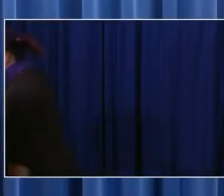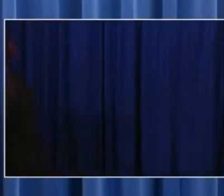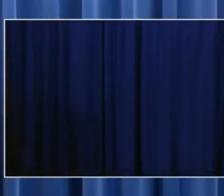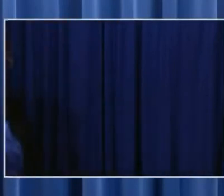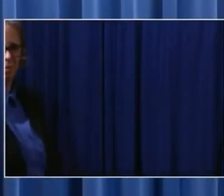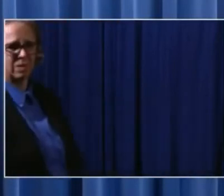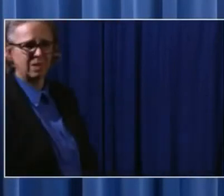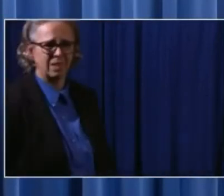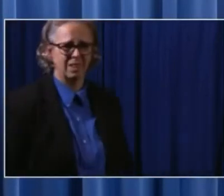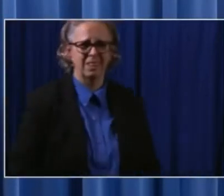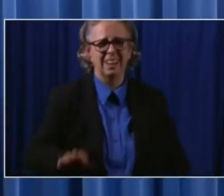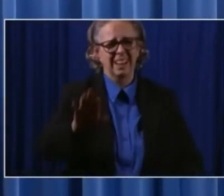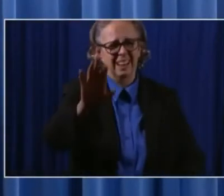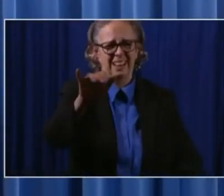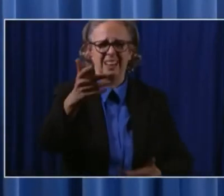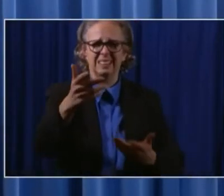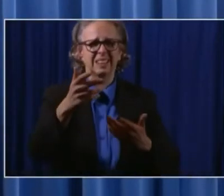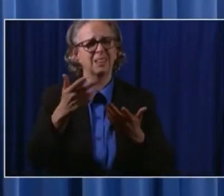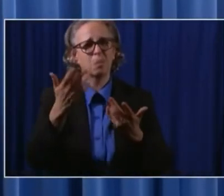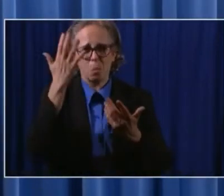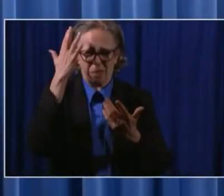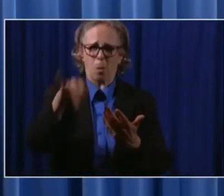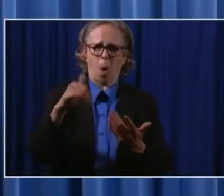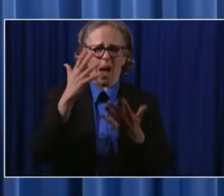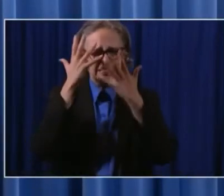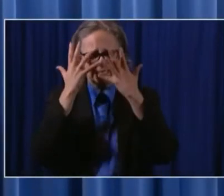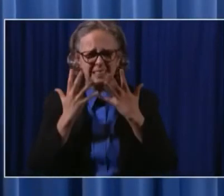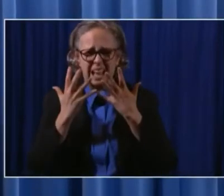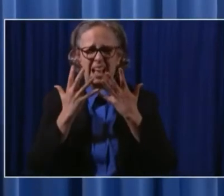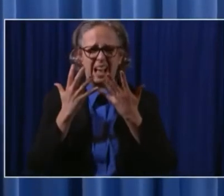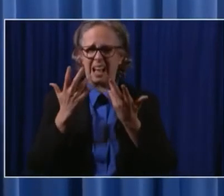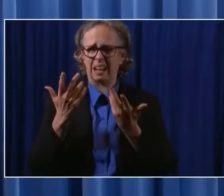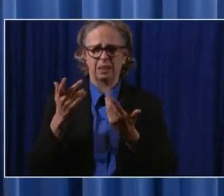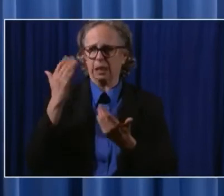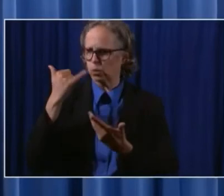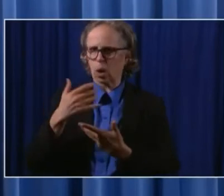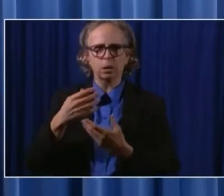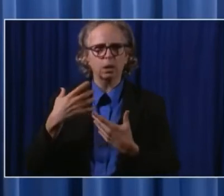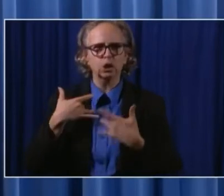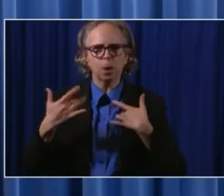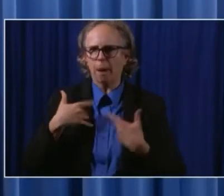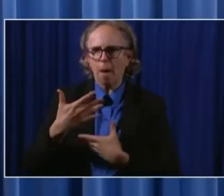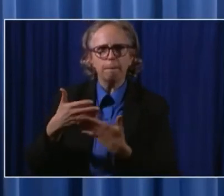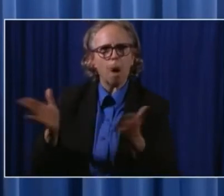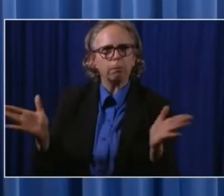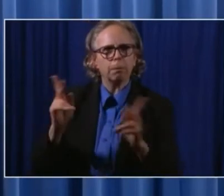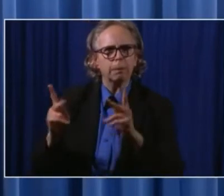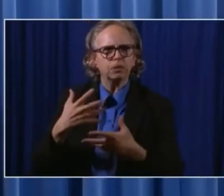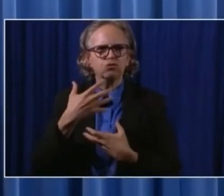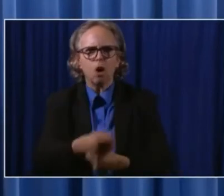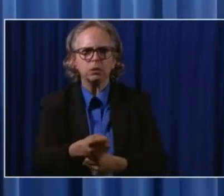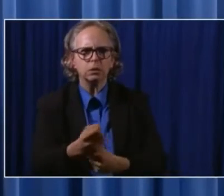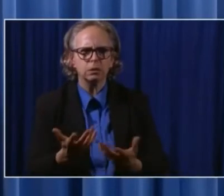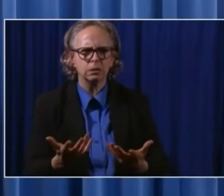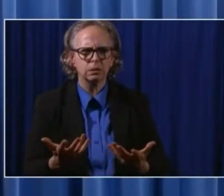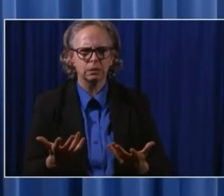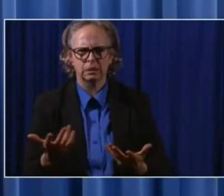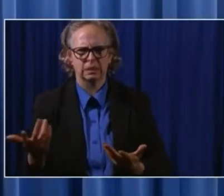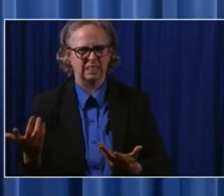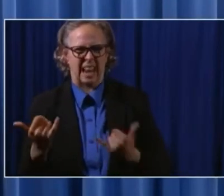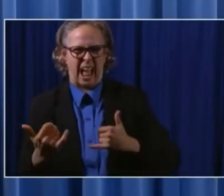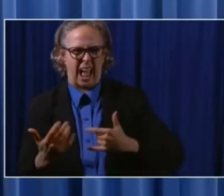is that it does shake the public's trust in people who are in office, people who run for office, and